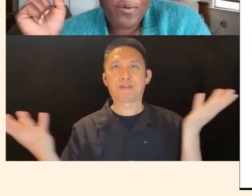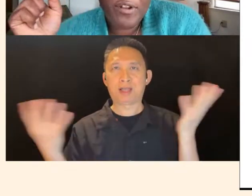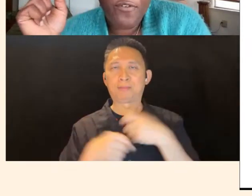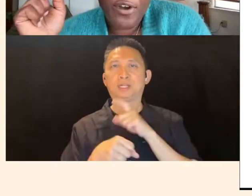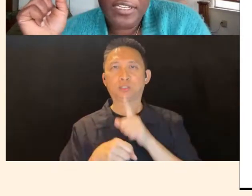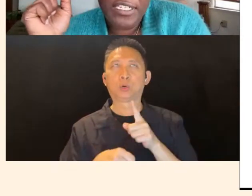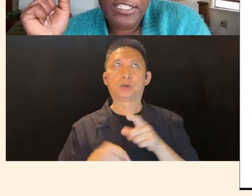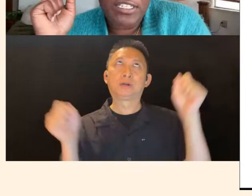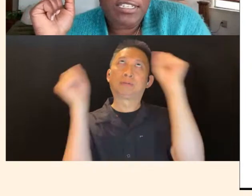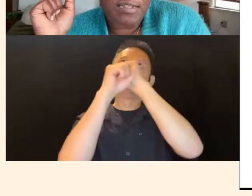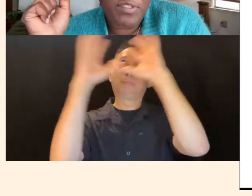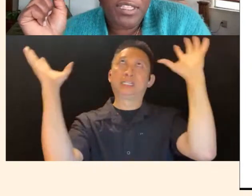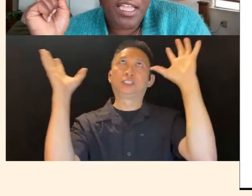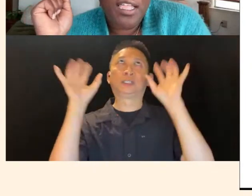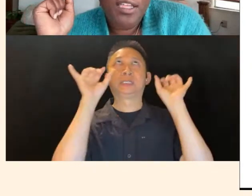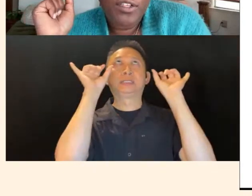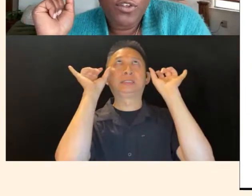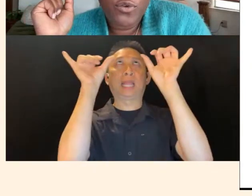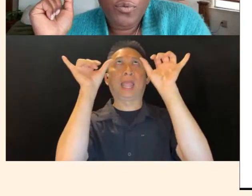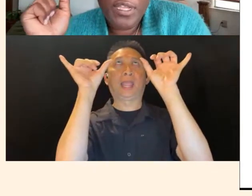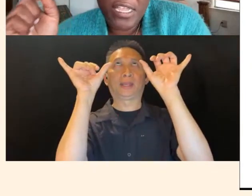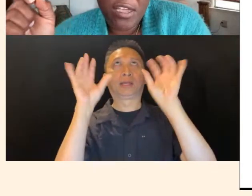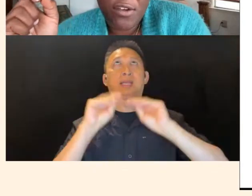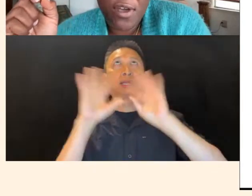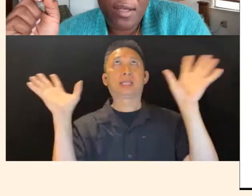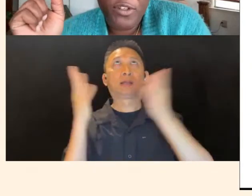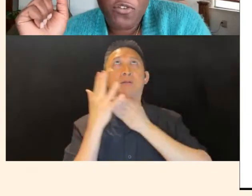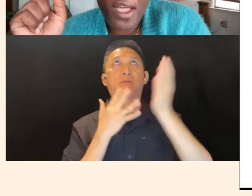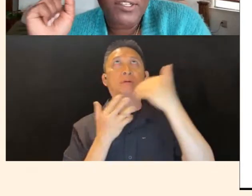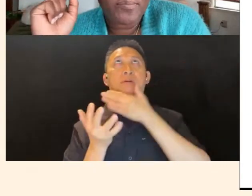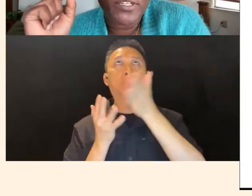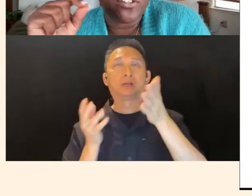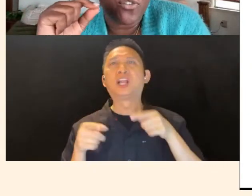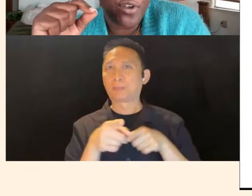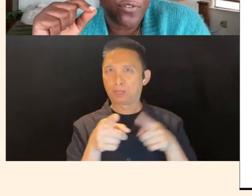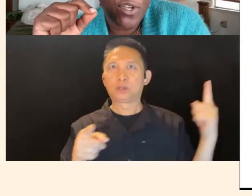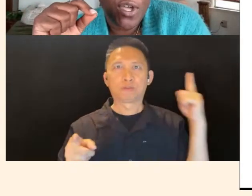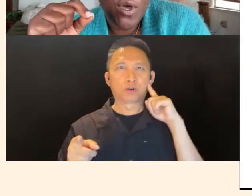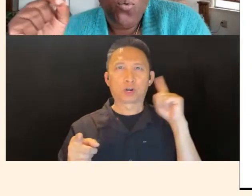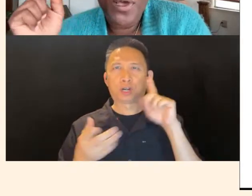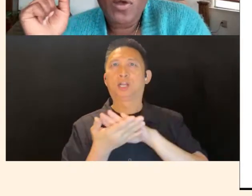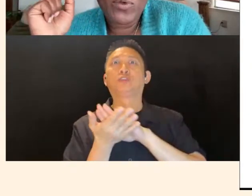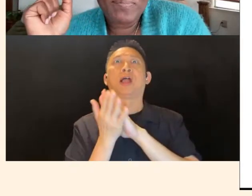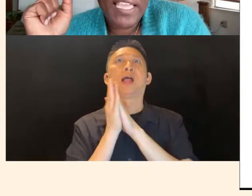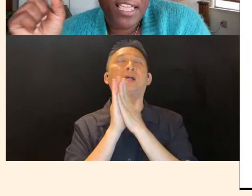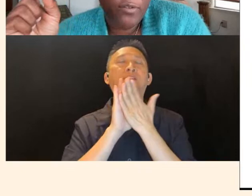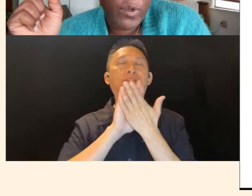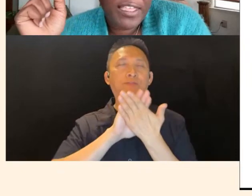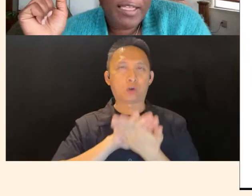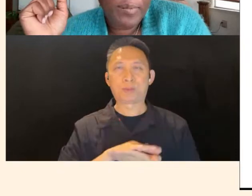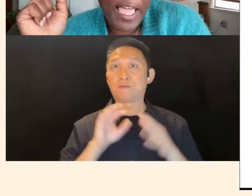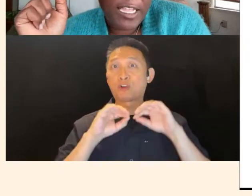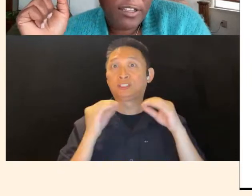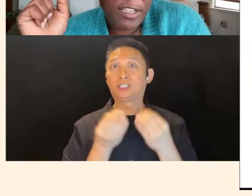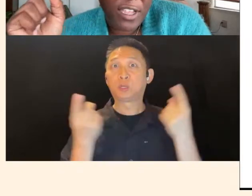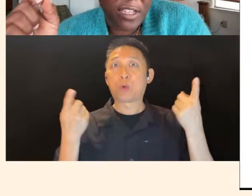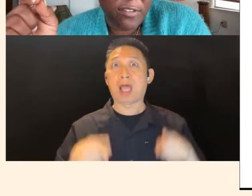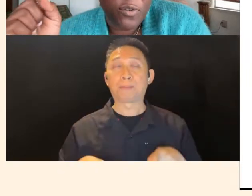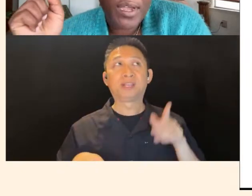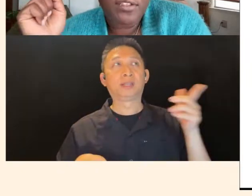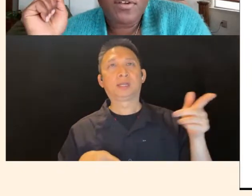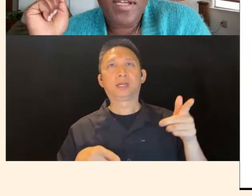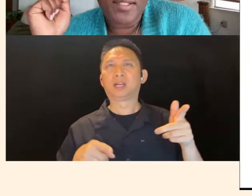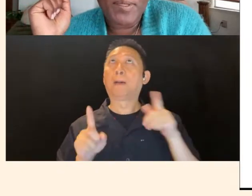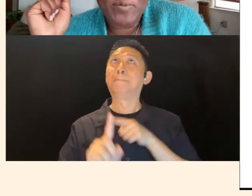with transformative organizations is something that you can hear described as mission drift, where we begin with a Black